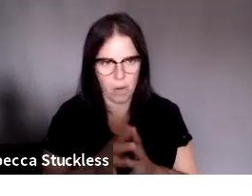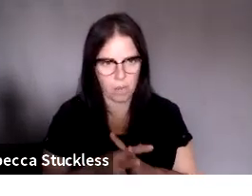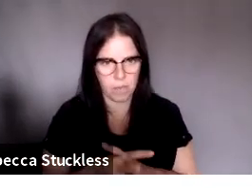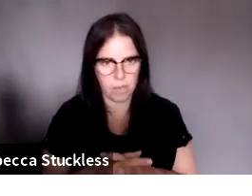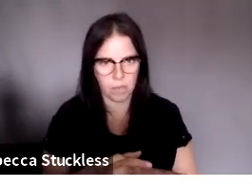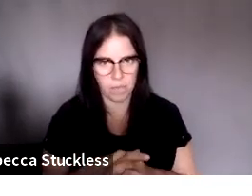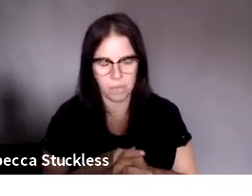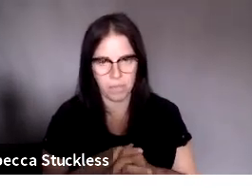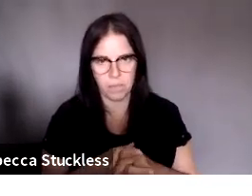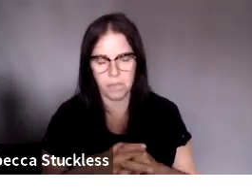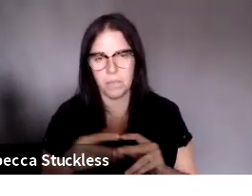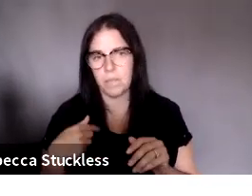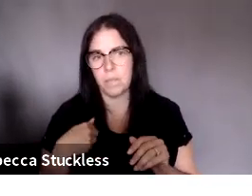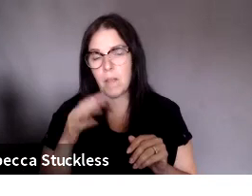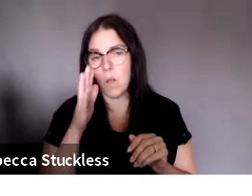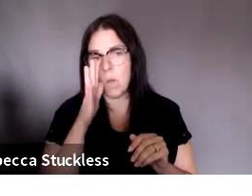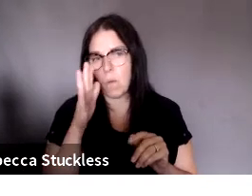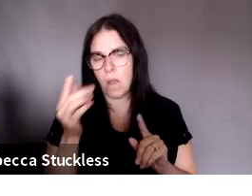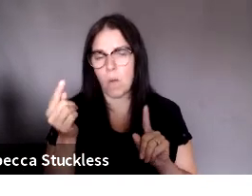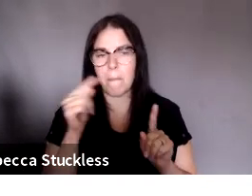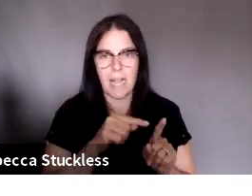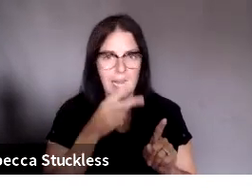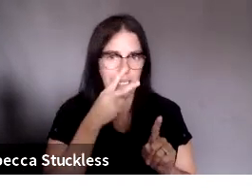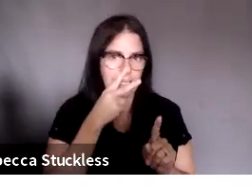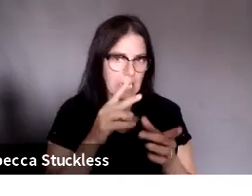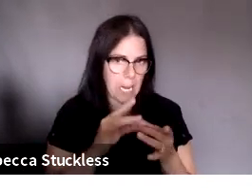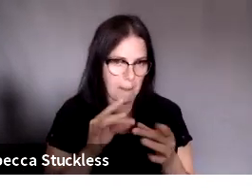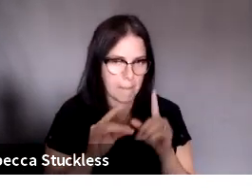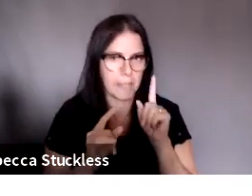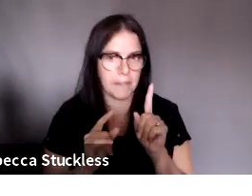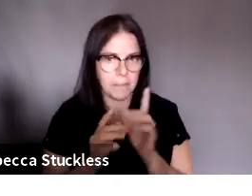And going back to see a comment here, just 1 second.